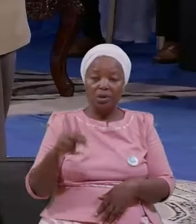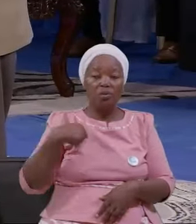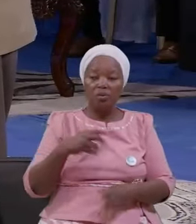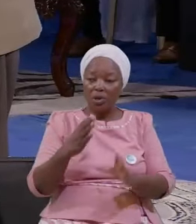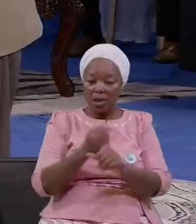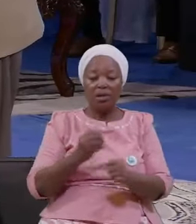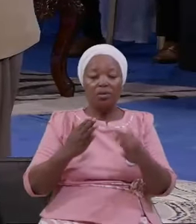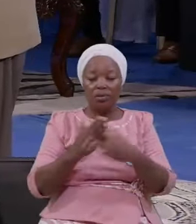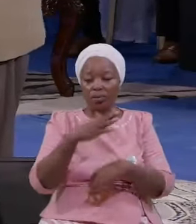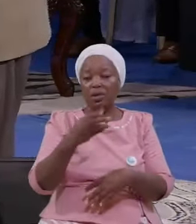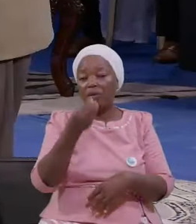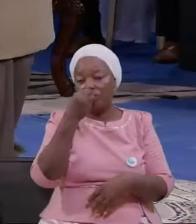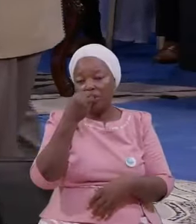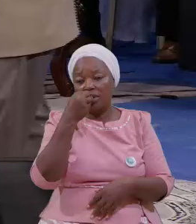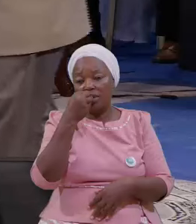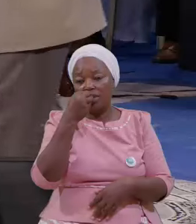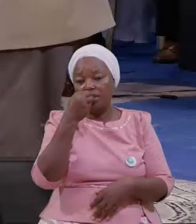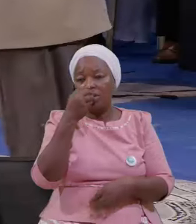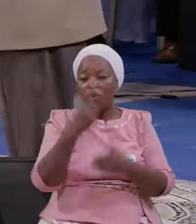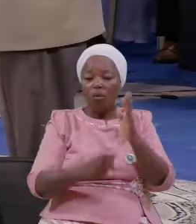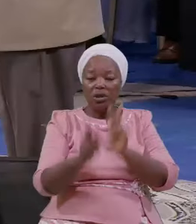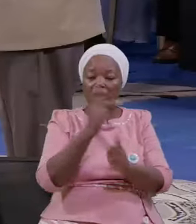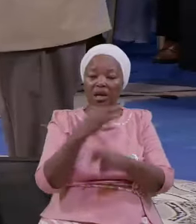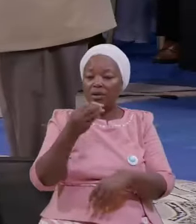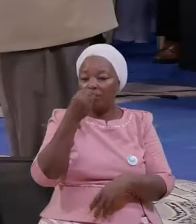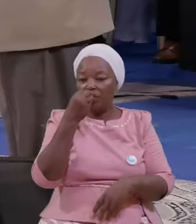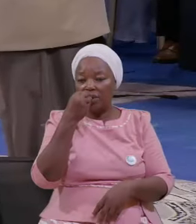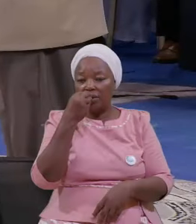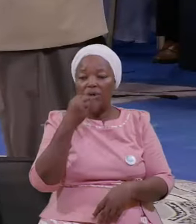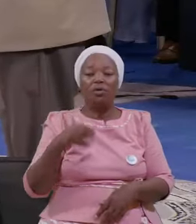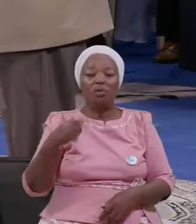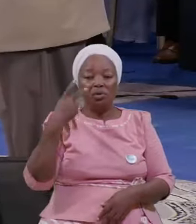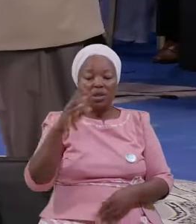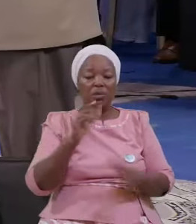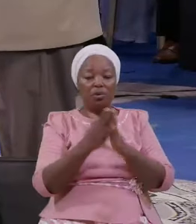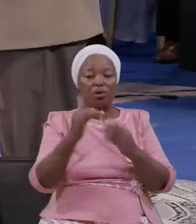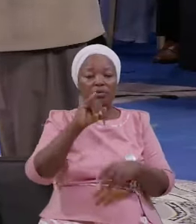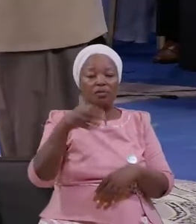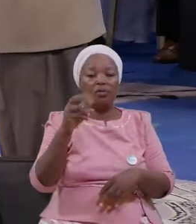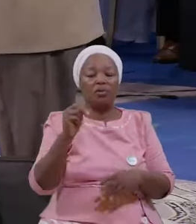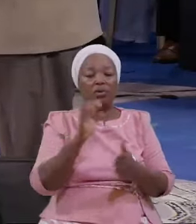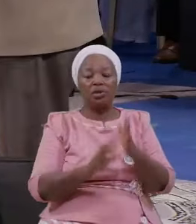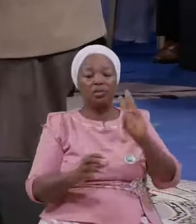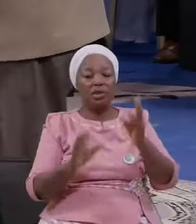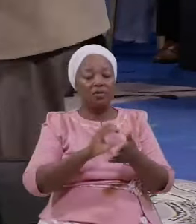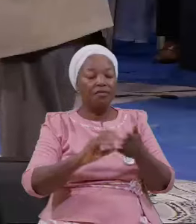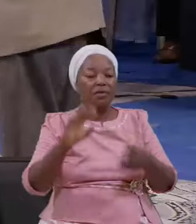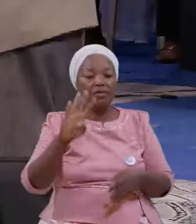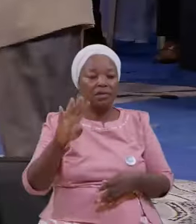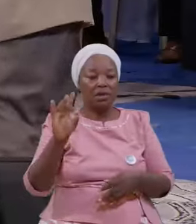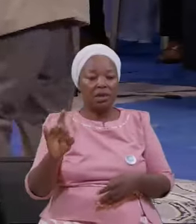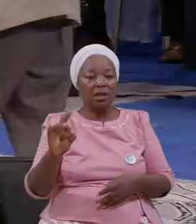manna. What kind of manna? We're looking at John chapter 6, verse 48. I